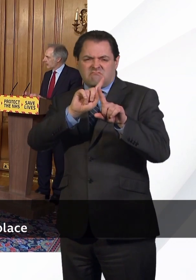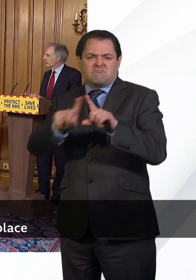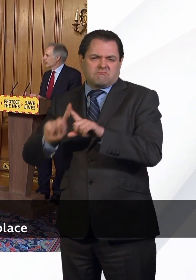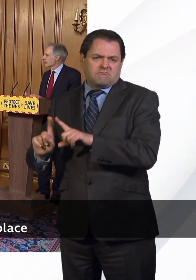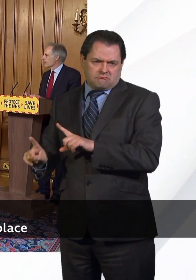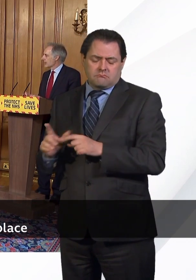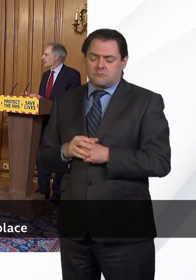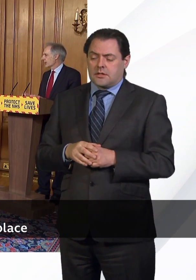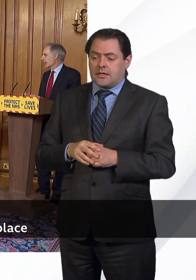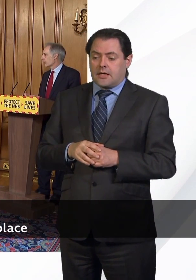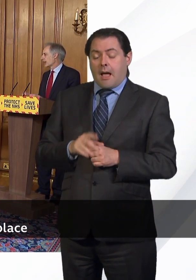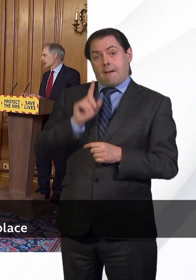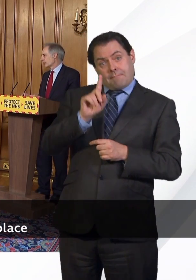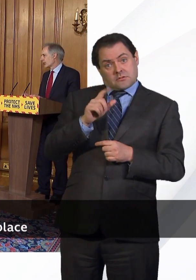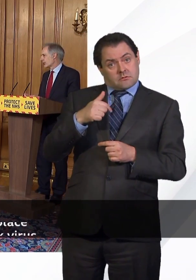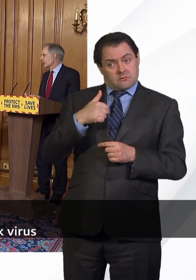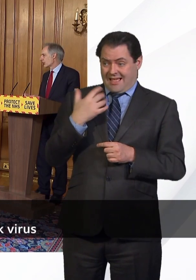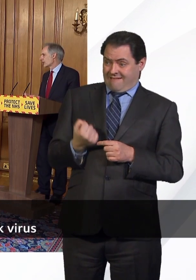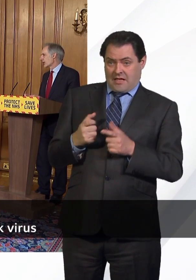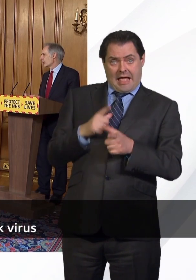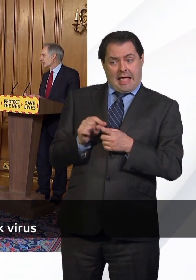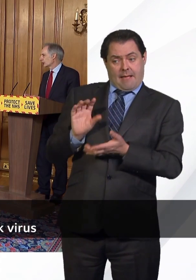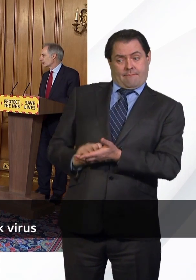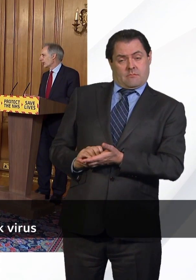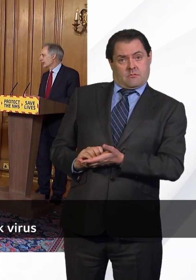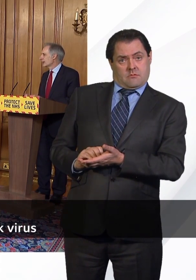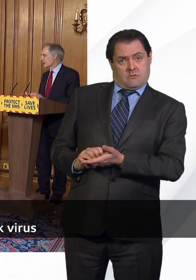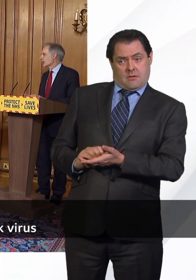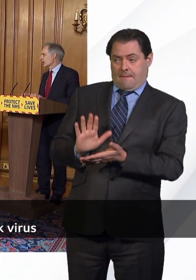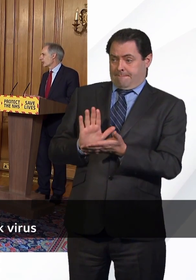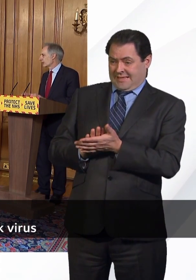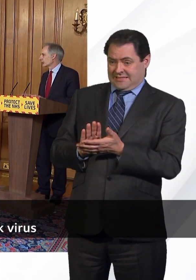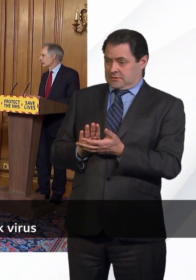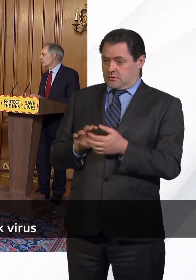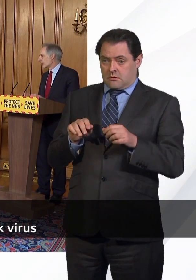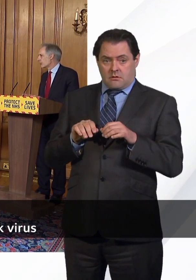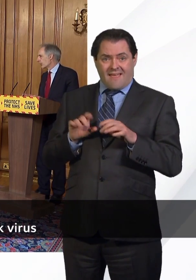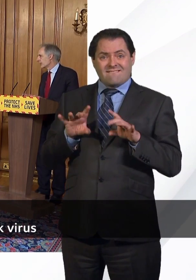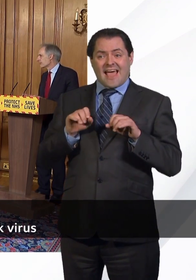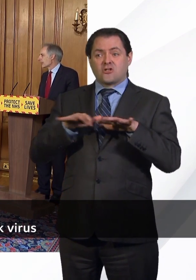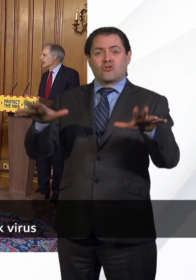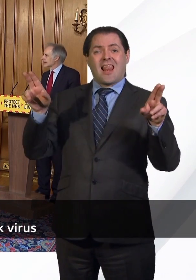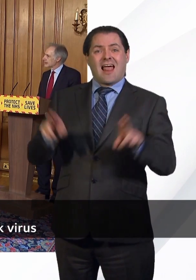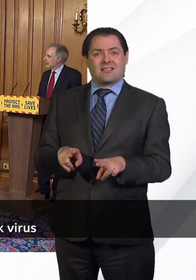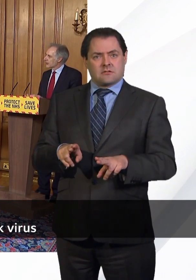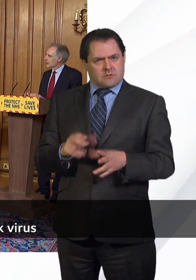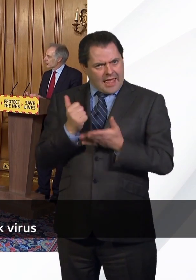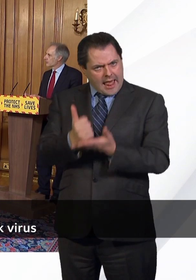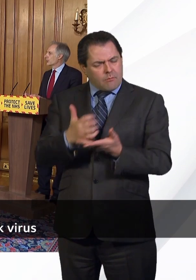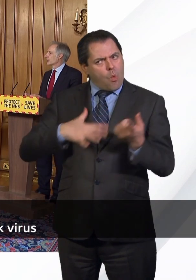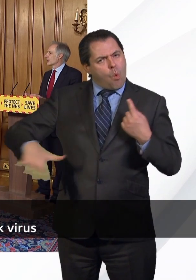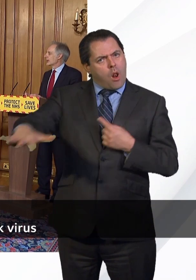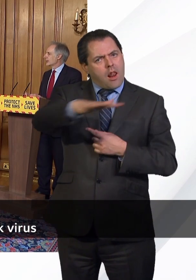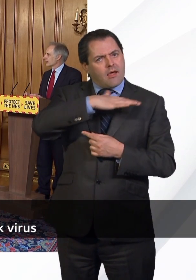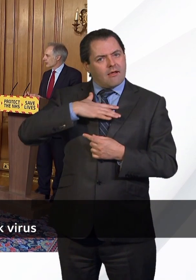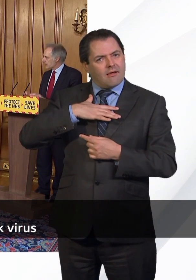benefit if the app and the contact tracing drives down the infection rate. It drives down the infection rate for everybody. And I think the third point to say